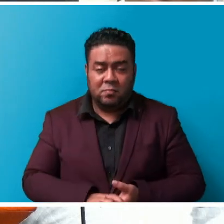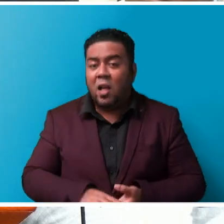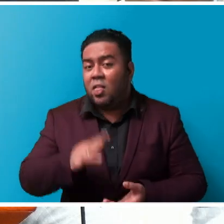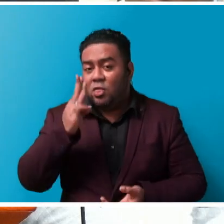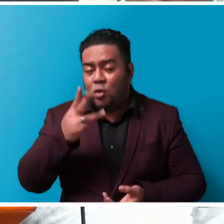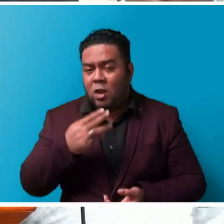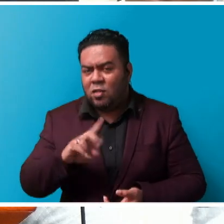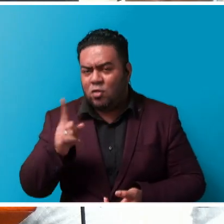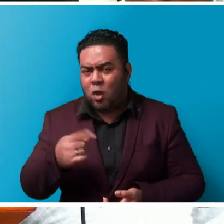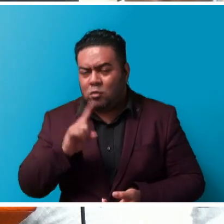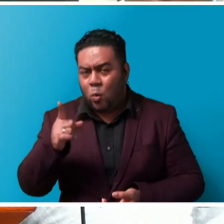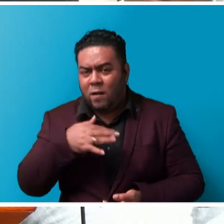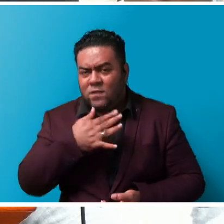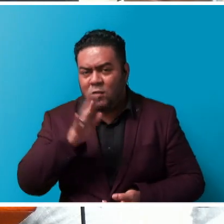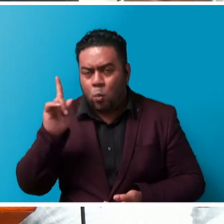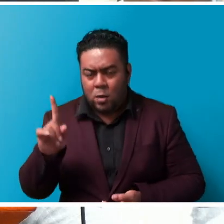3,151